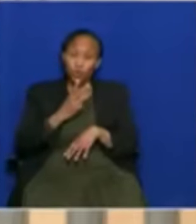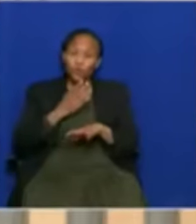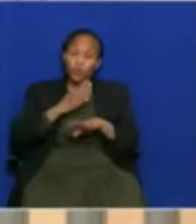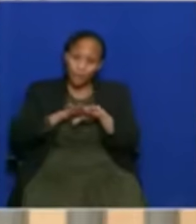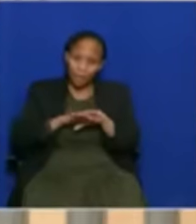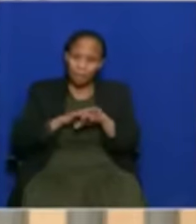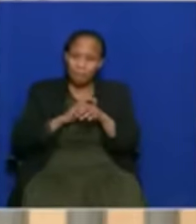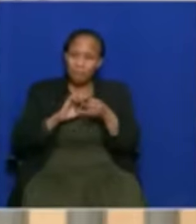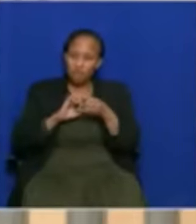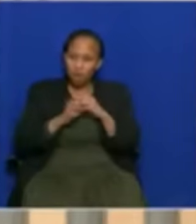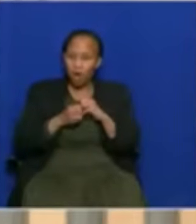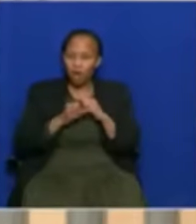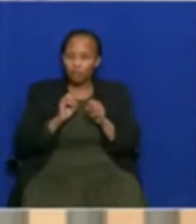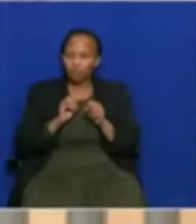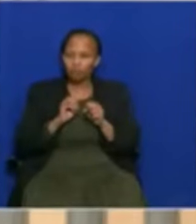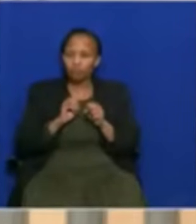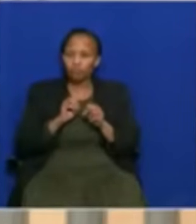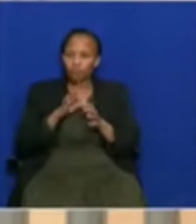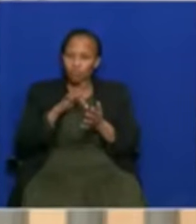If